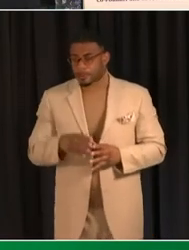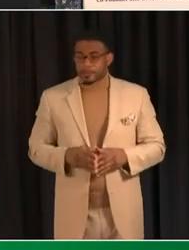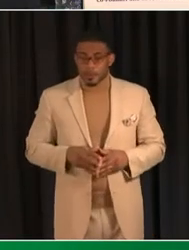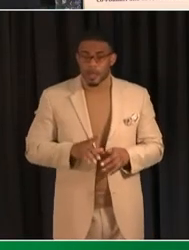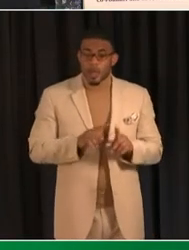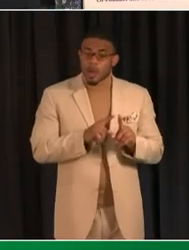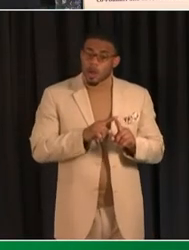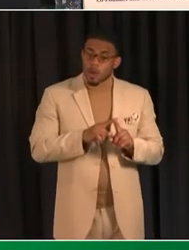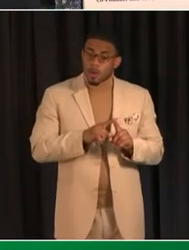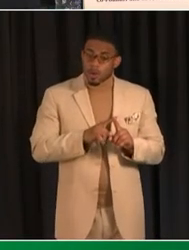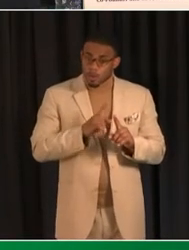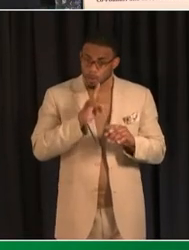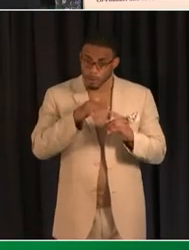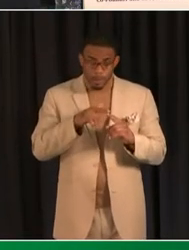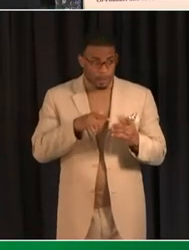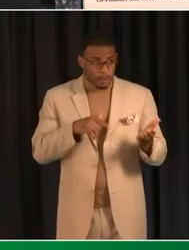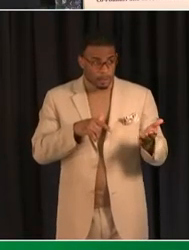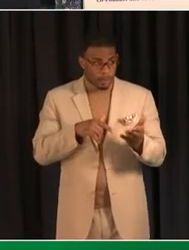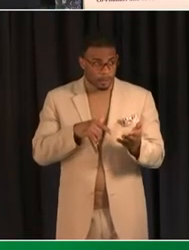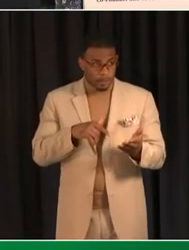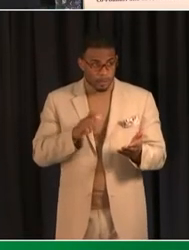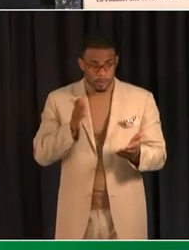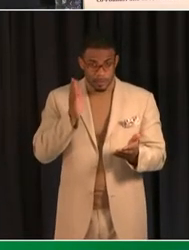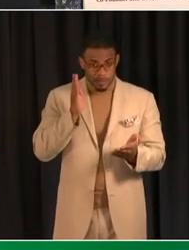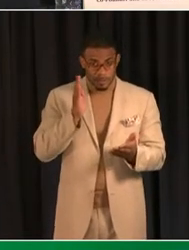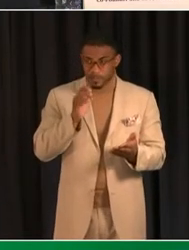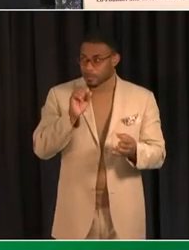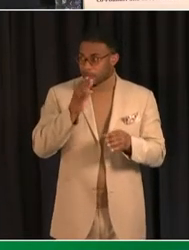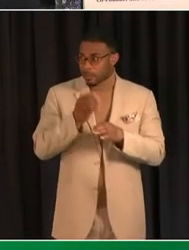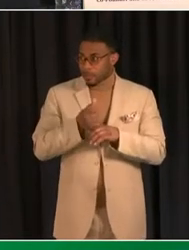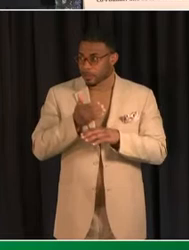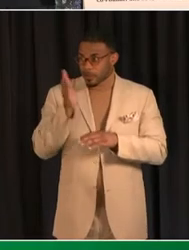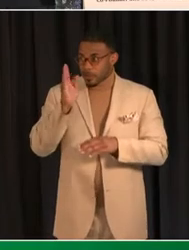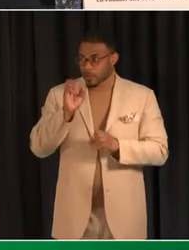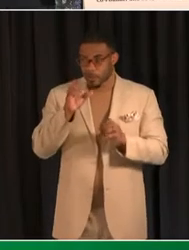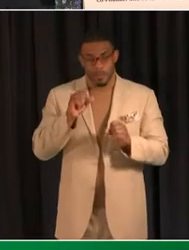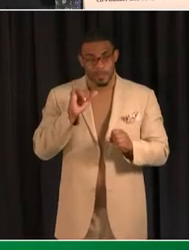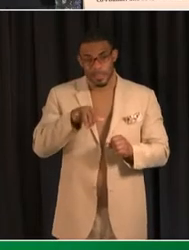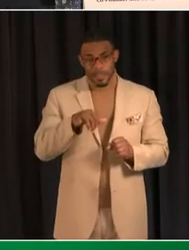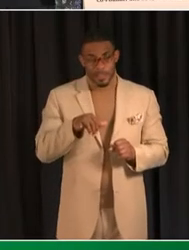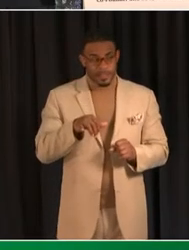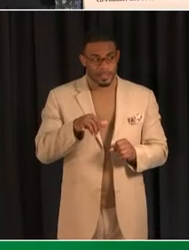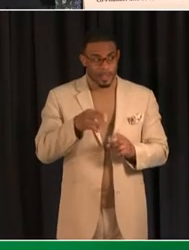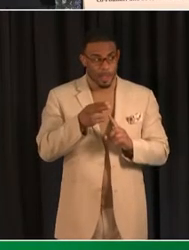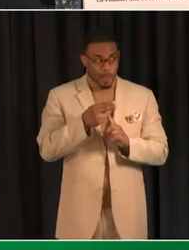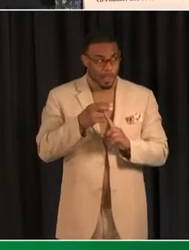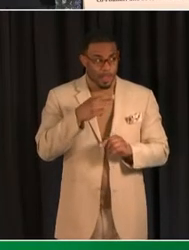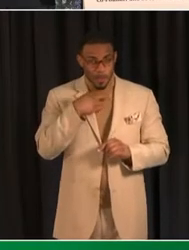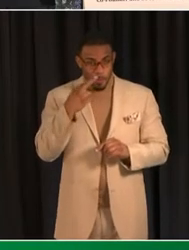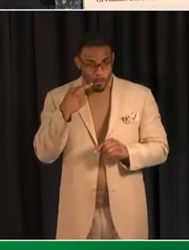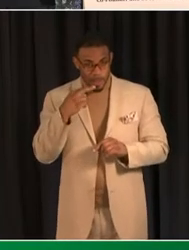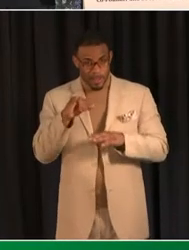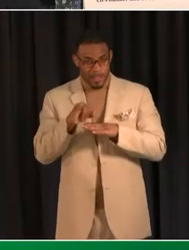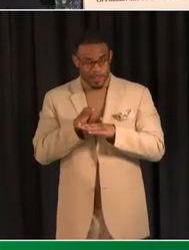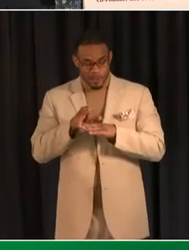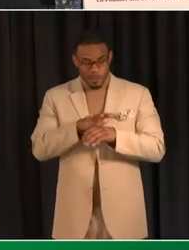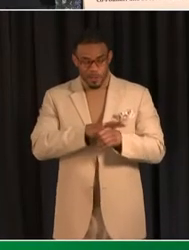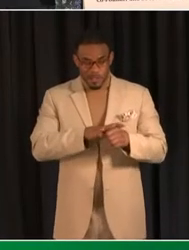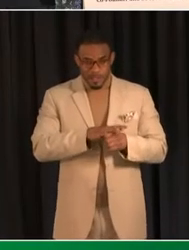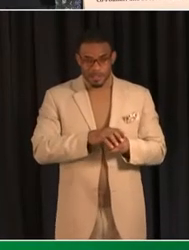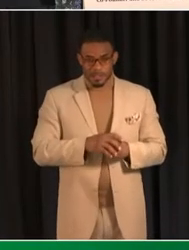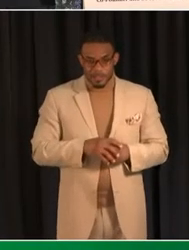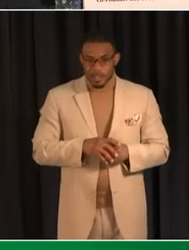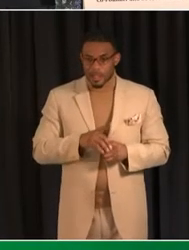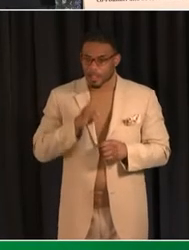hubs. Neil also alluded to, he set this presentation up wonderfully, that the hotel and restaurant